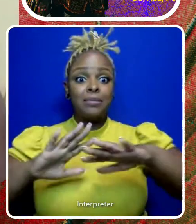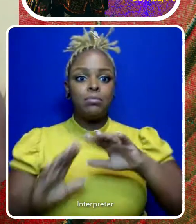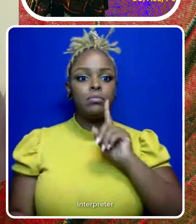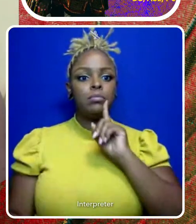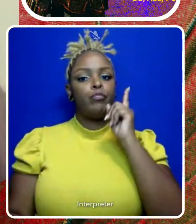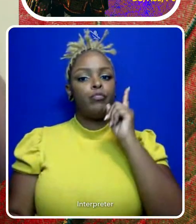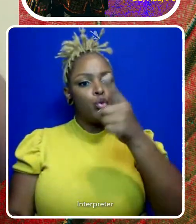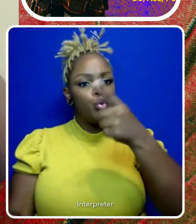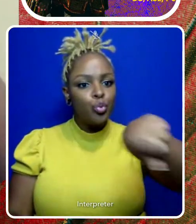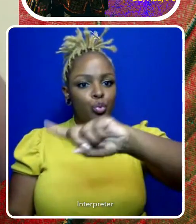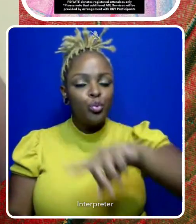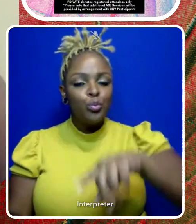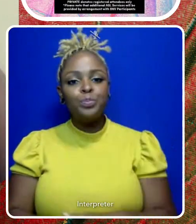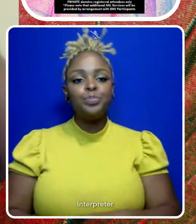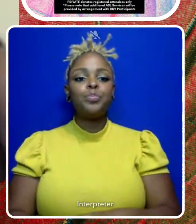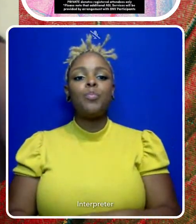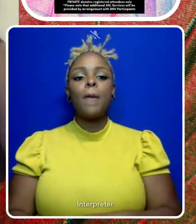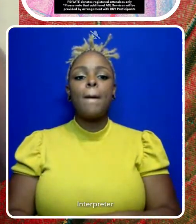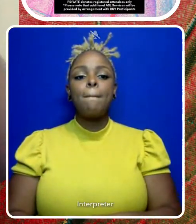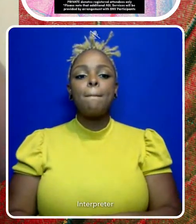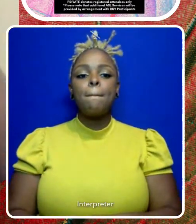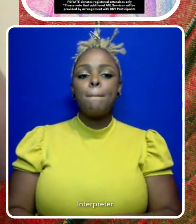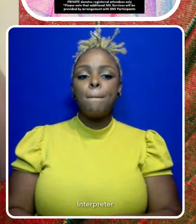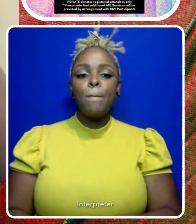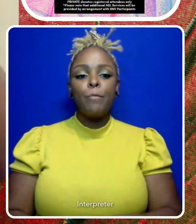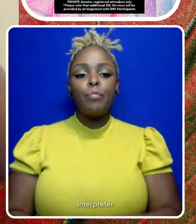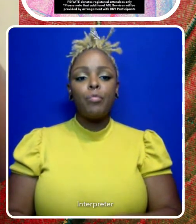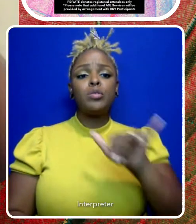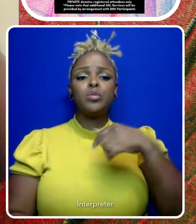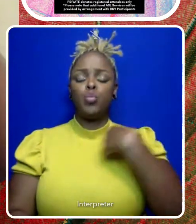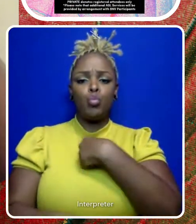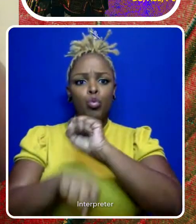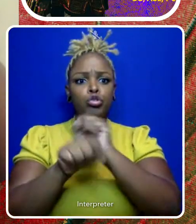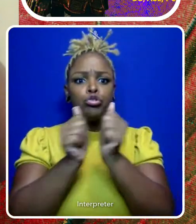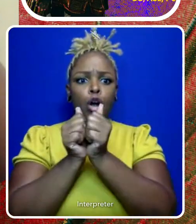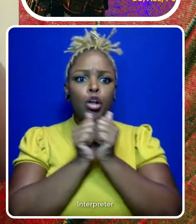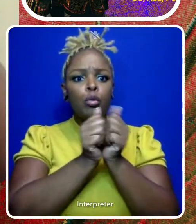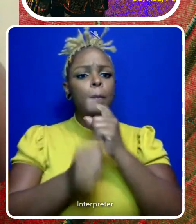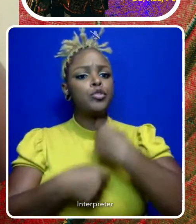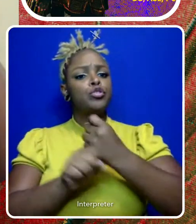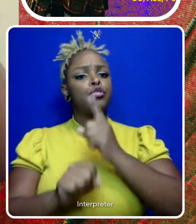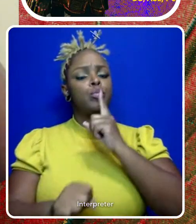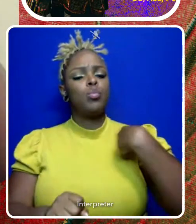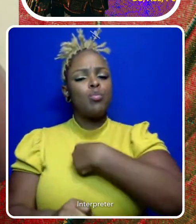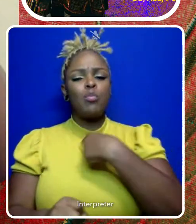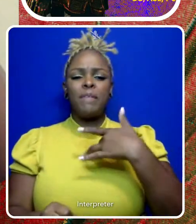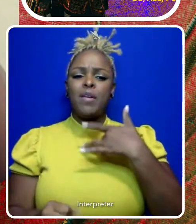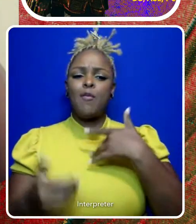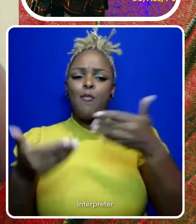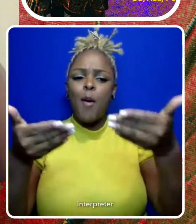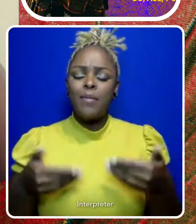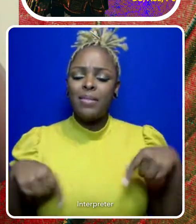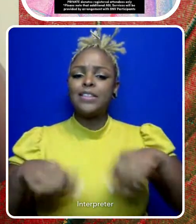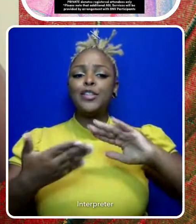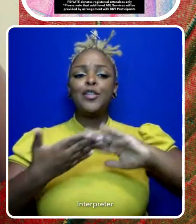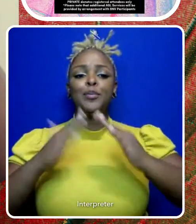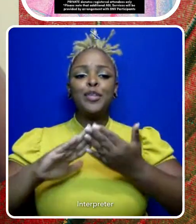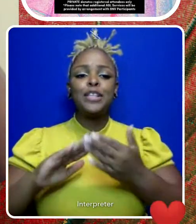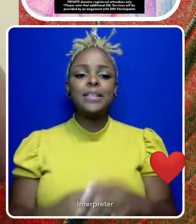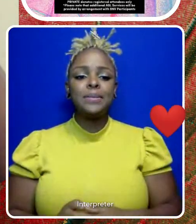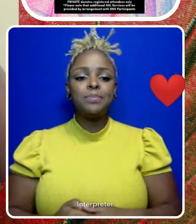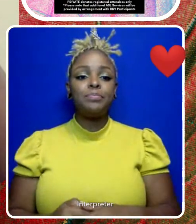we're working together to make sure everyone feels welcome in this community. And speaking of responsibility,